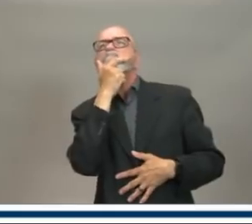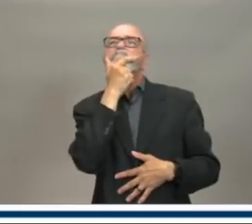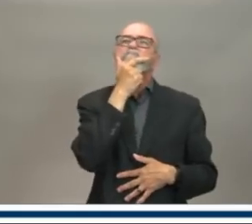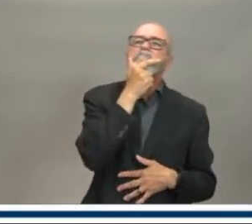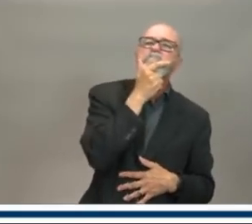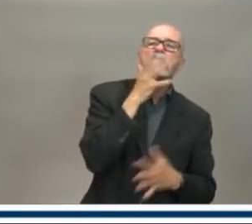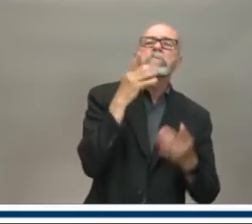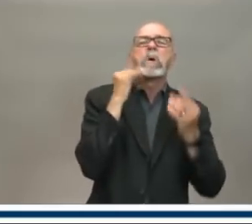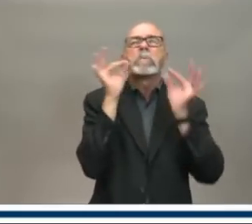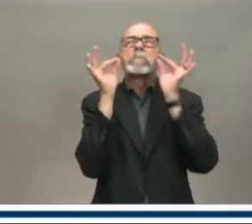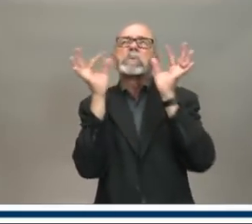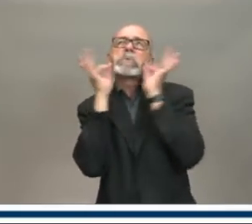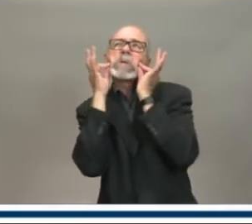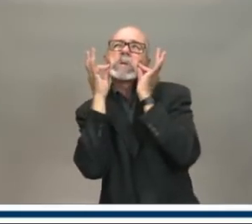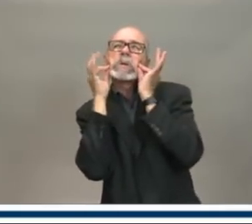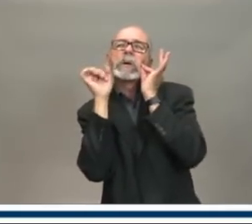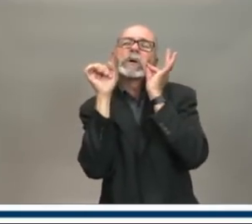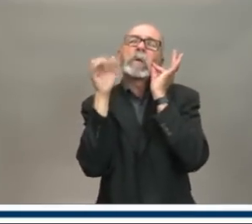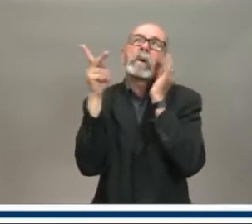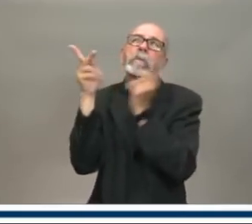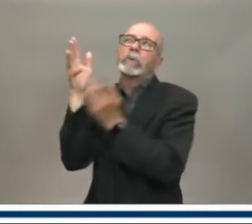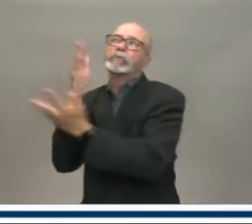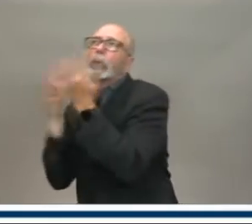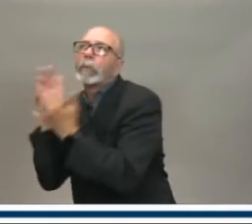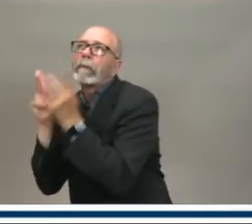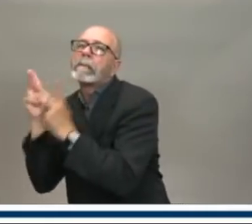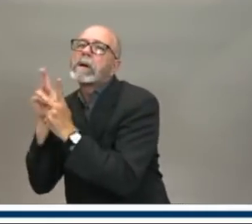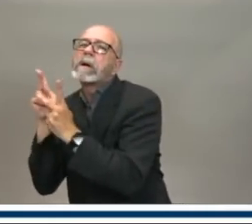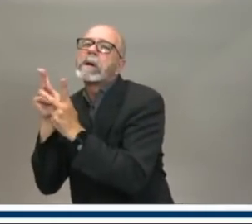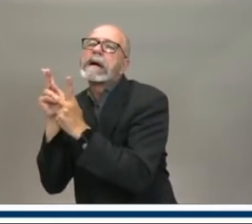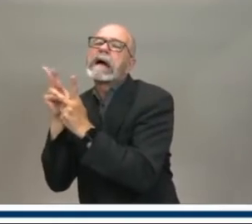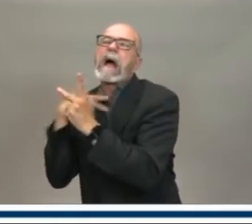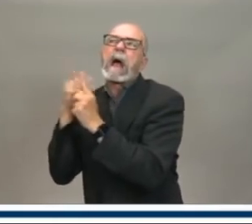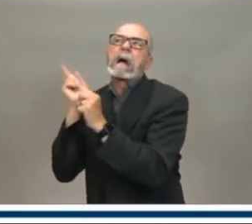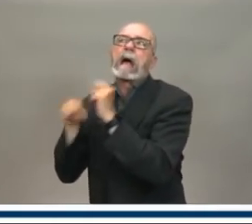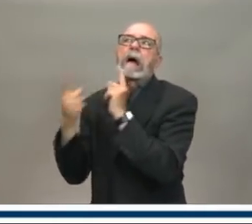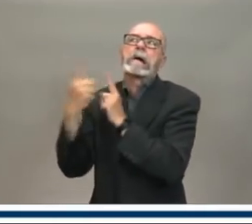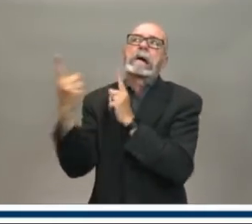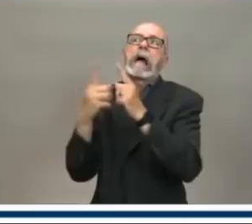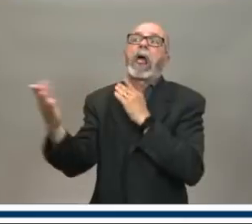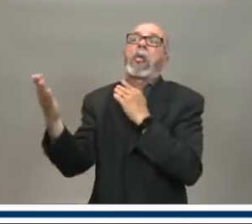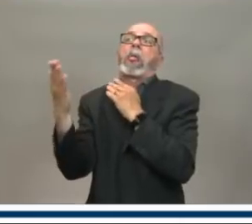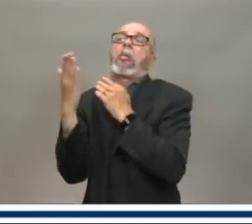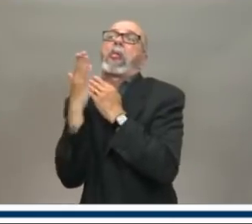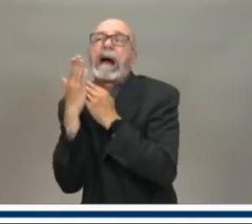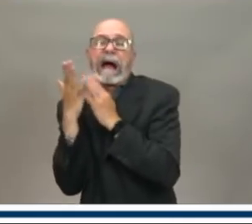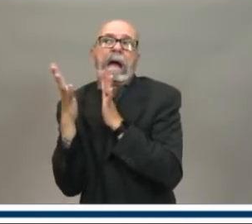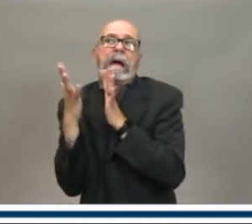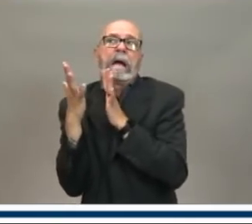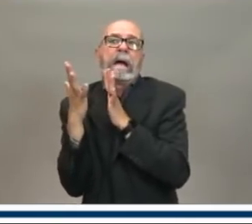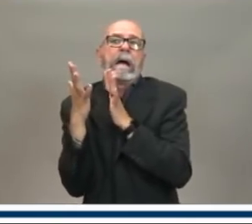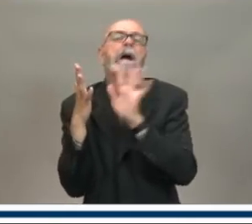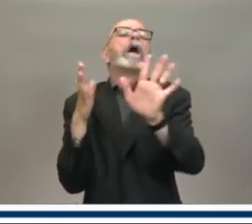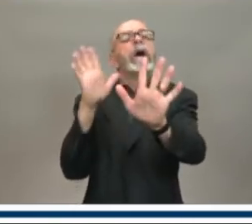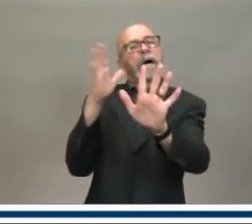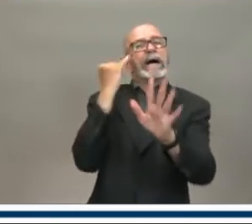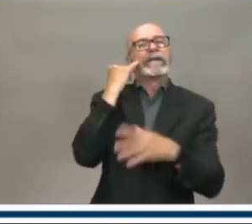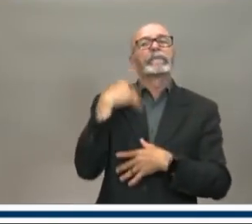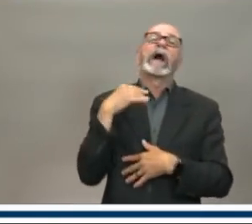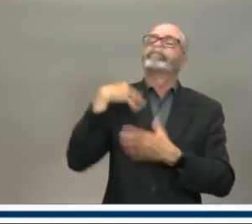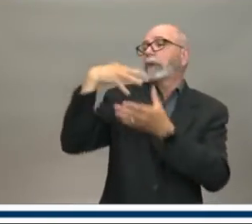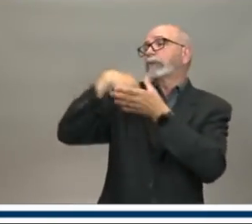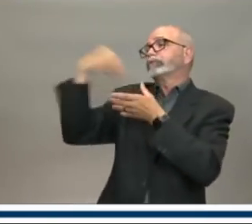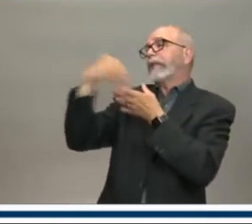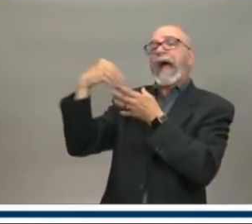other people and social distancing cannot be maintained. You don't have to wear a mask when you're out and about in the outdoors and you're not around